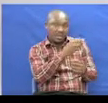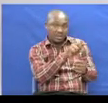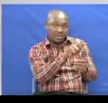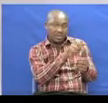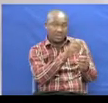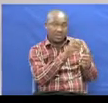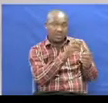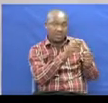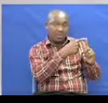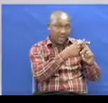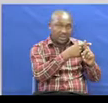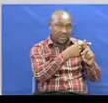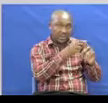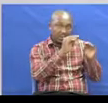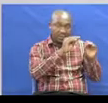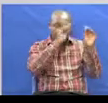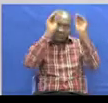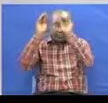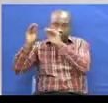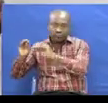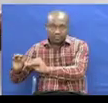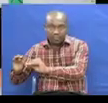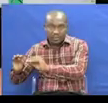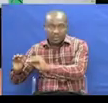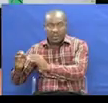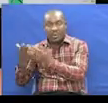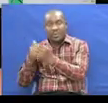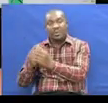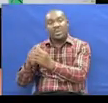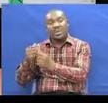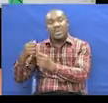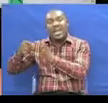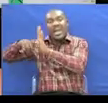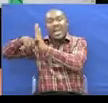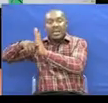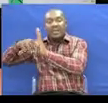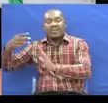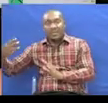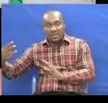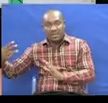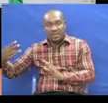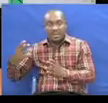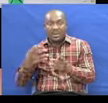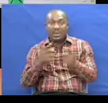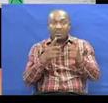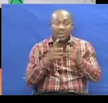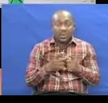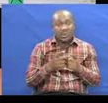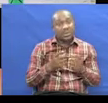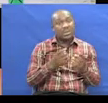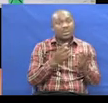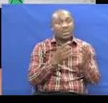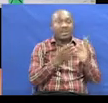side, is following number 6. So 6 is going to be the first. The number which follow